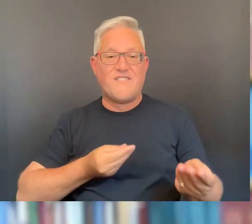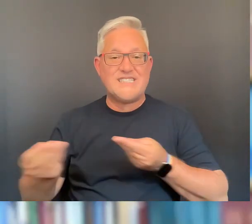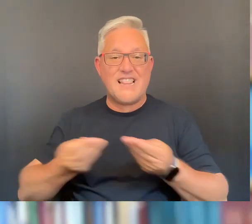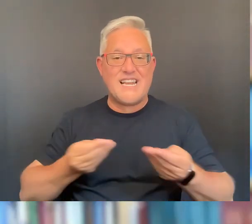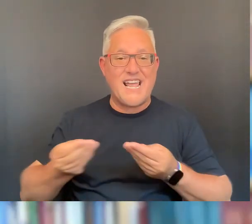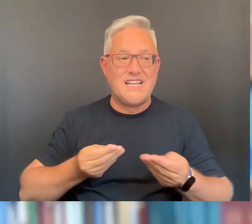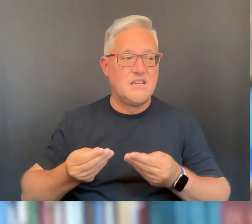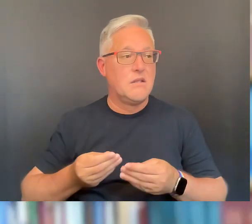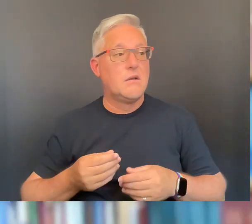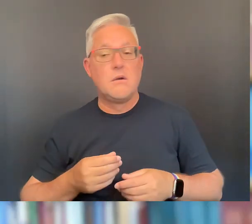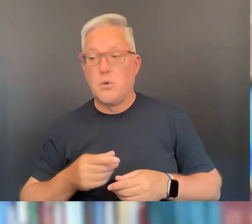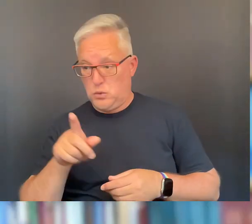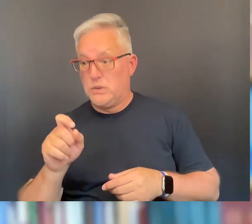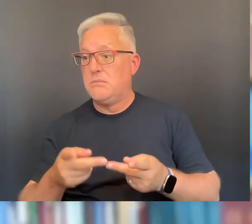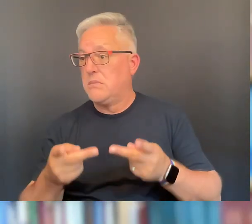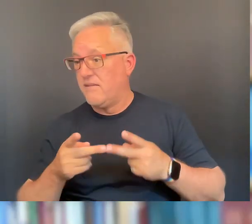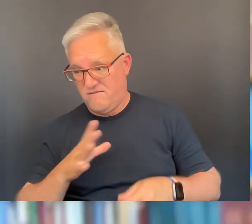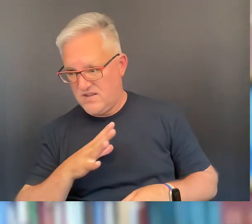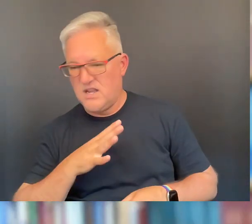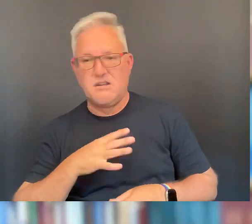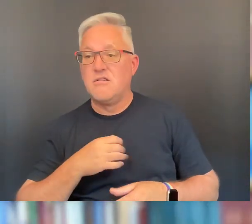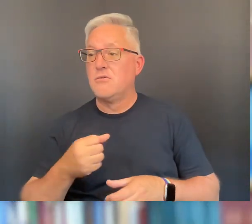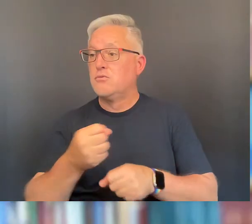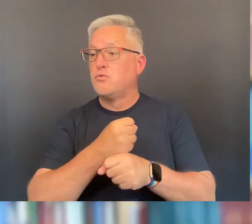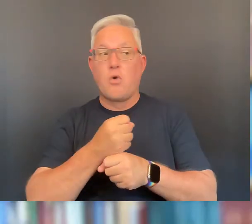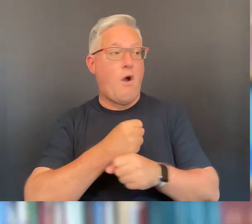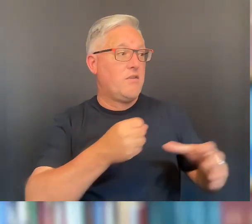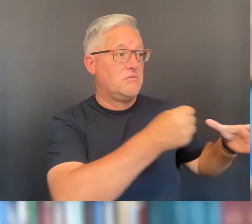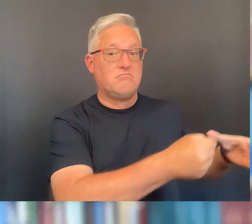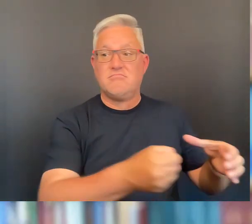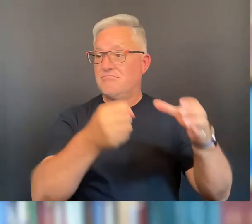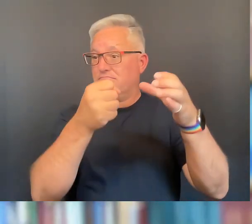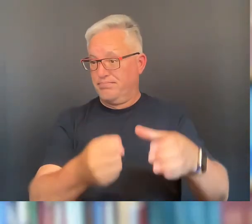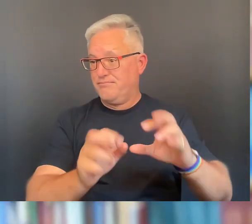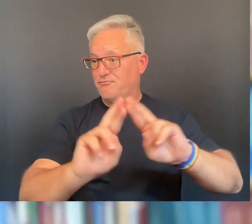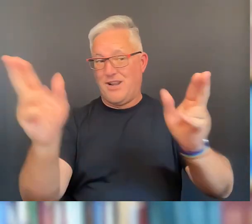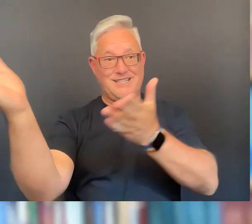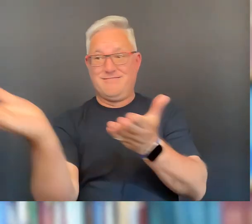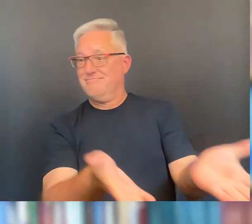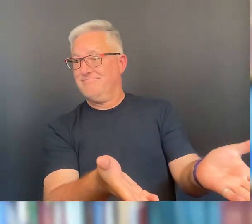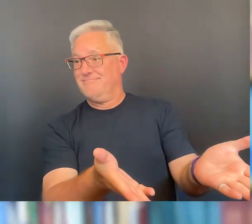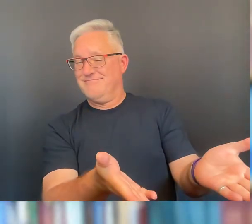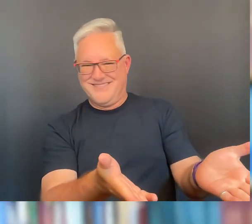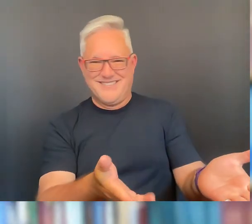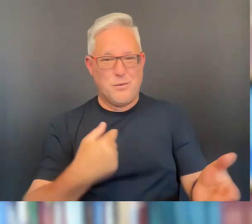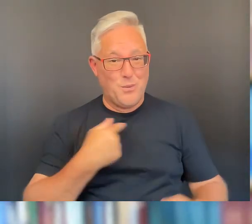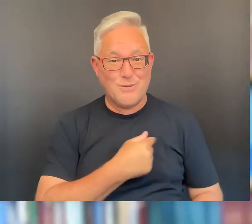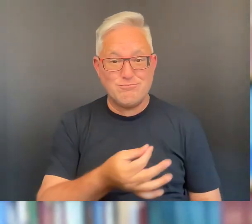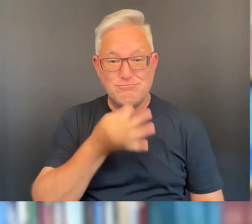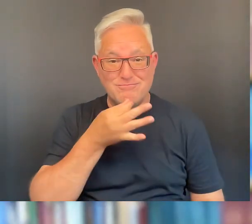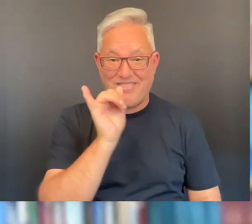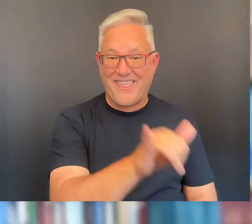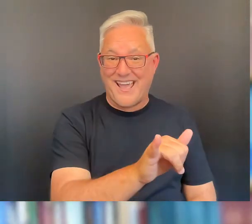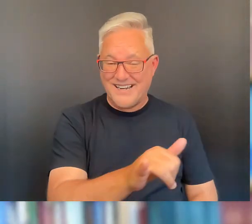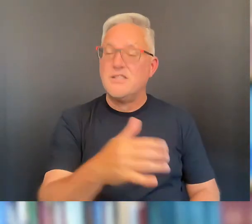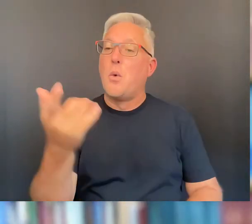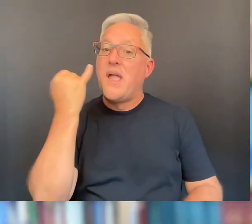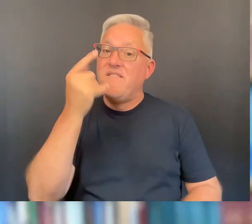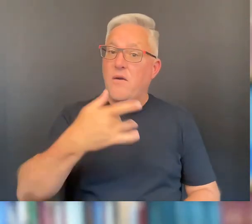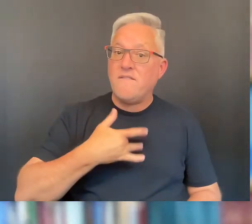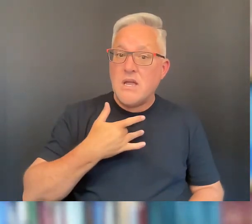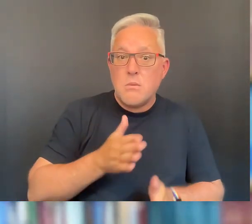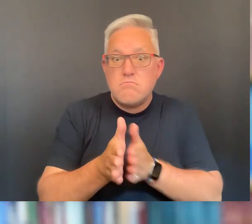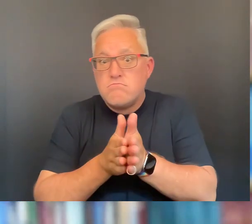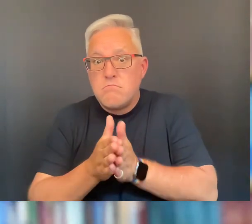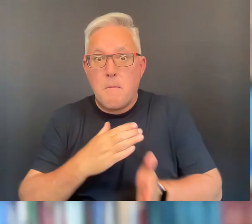get a coffee pot out and get people into a place and make that space for things to happen. So I definitely encourage you, if you feel a passion, lean into that,